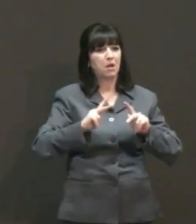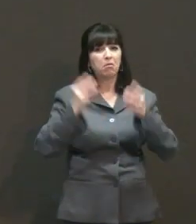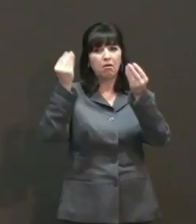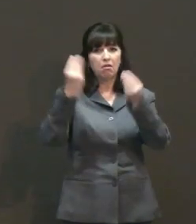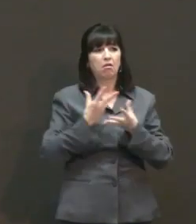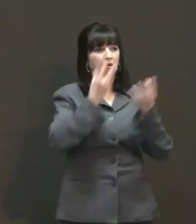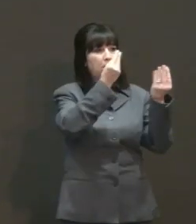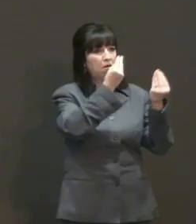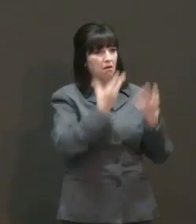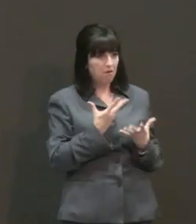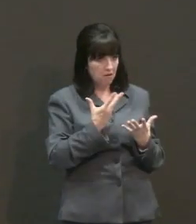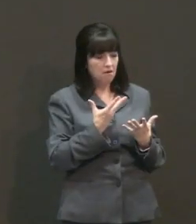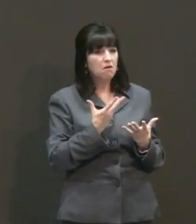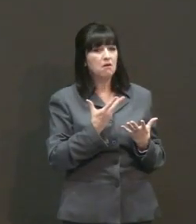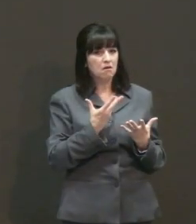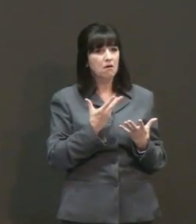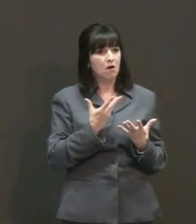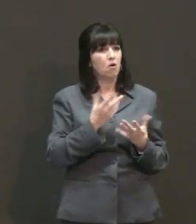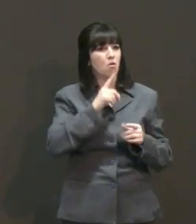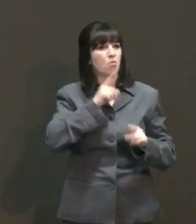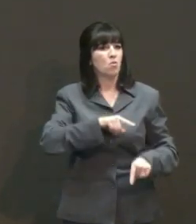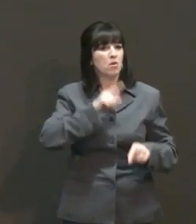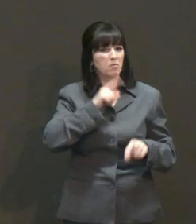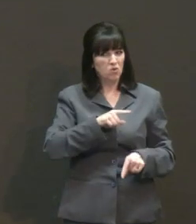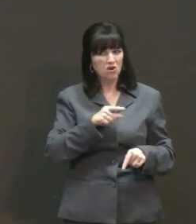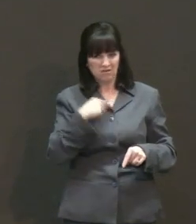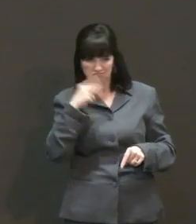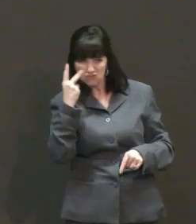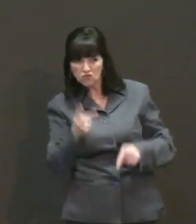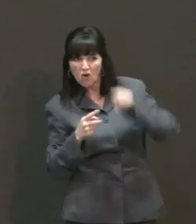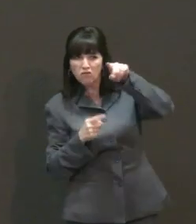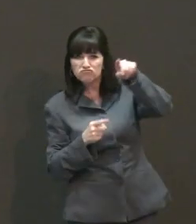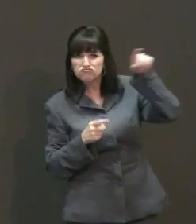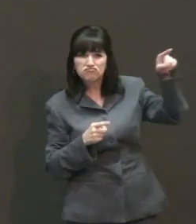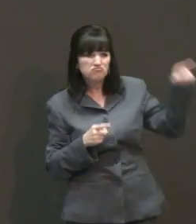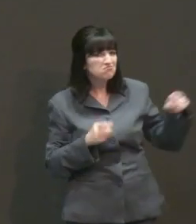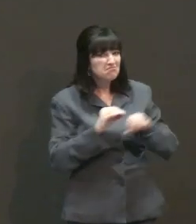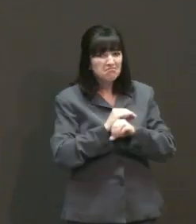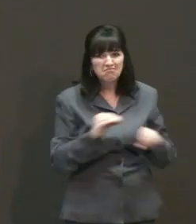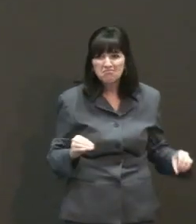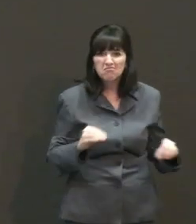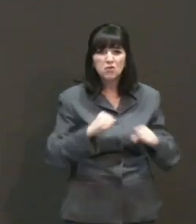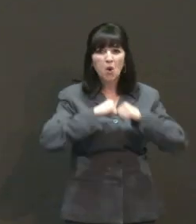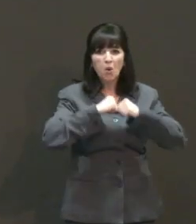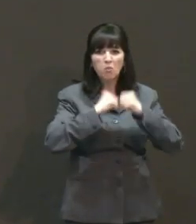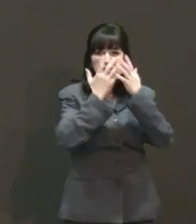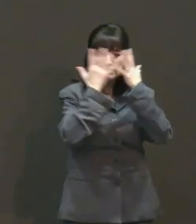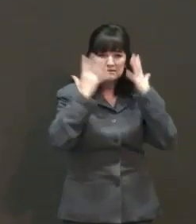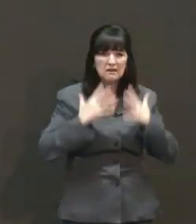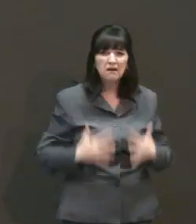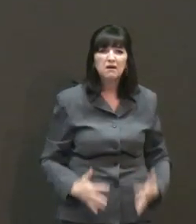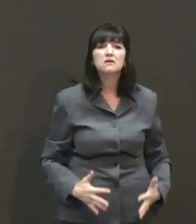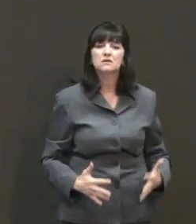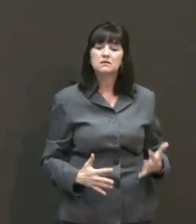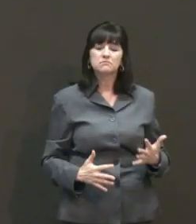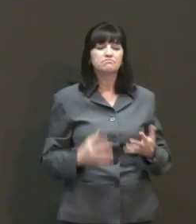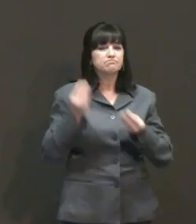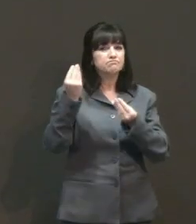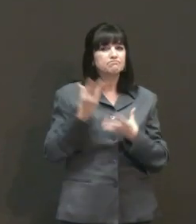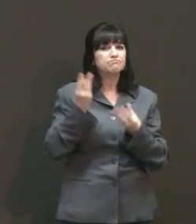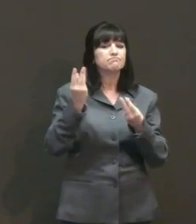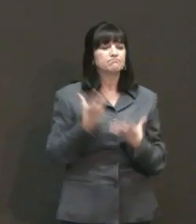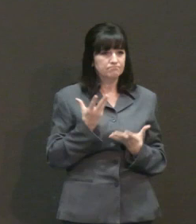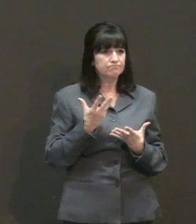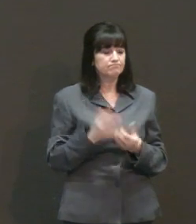each of the industries that you mentioned, and it is, yes, a concern of mine. Our final question comes from Laura Ritter at the